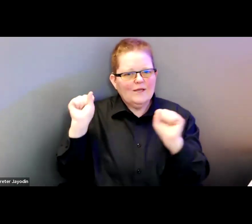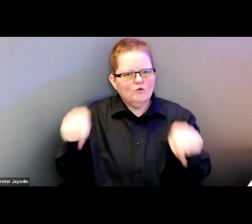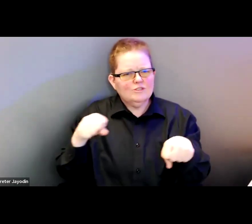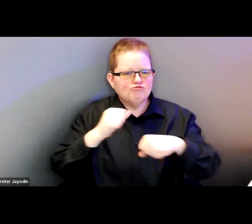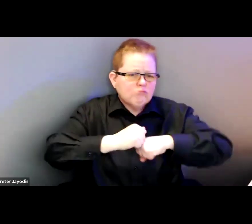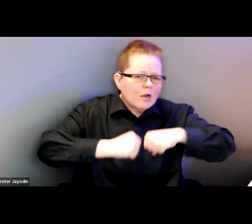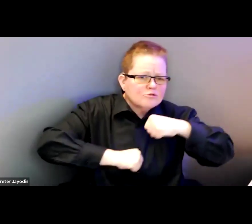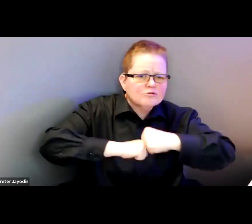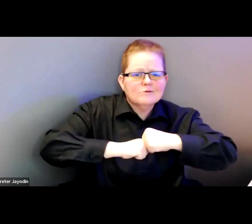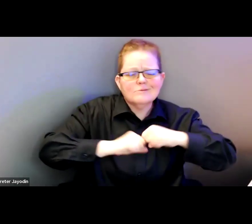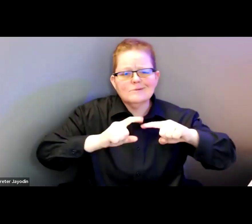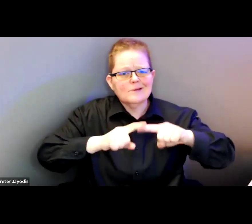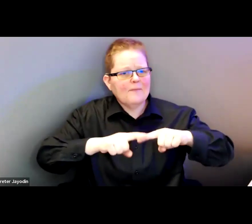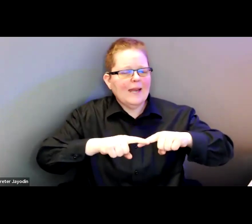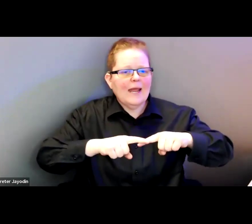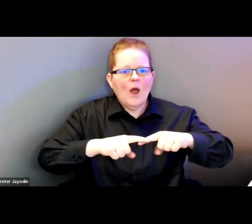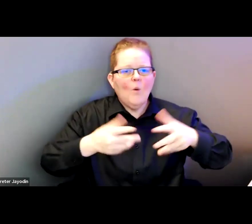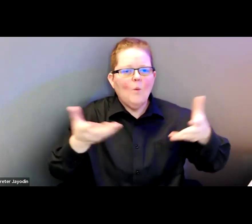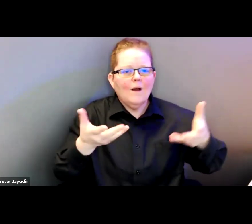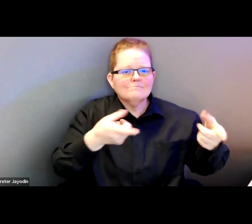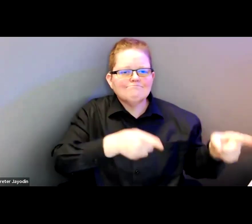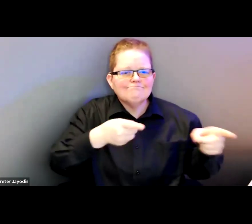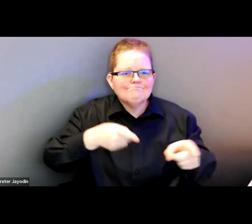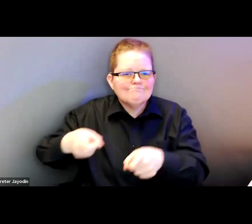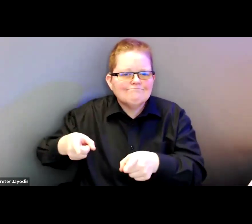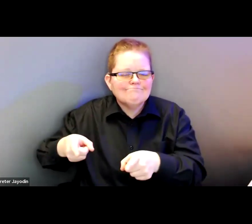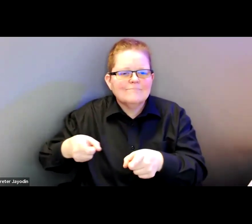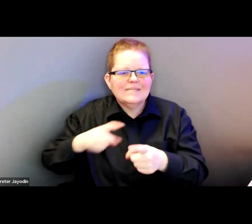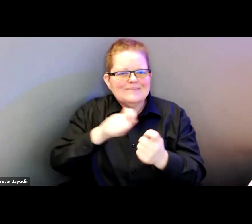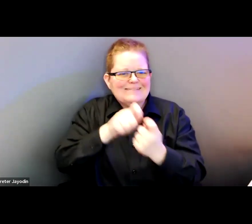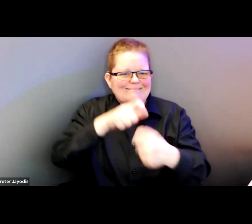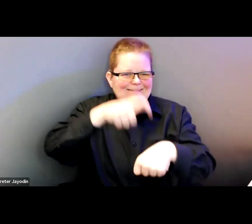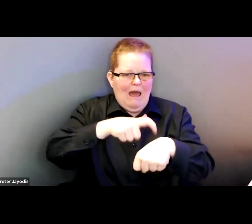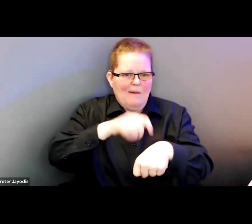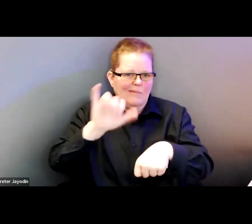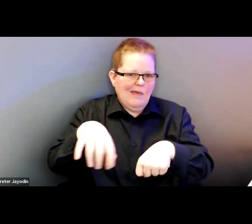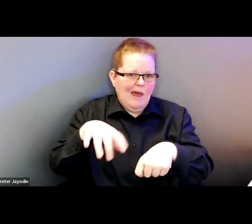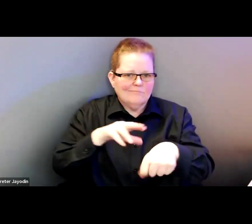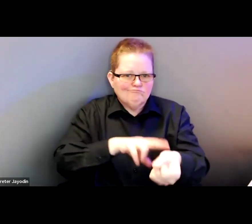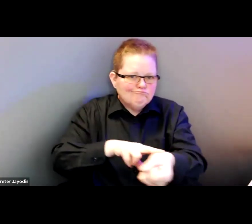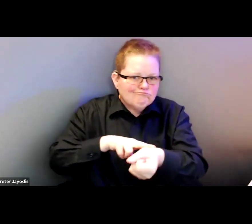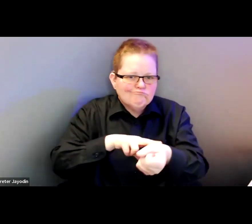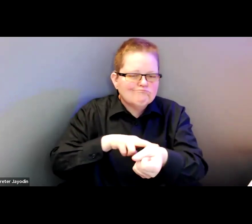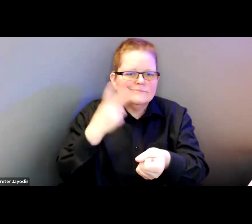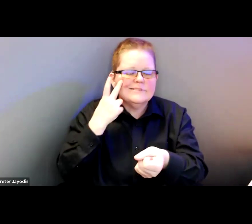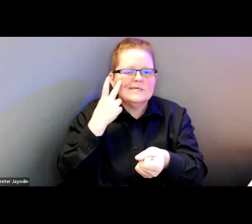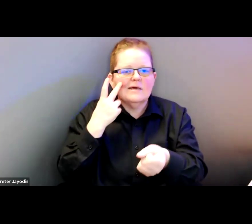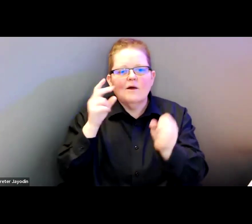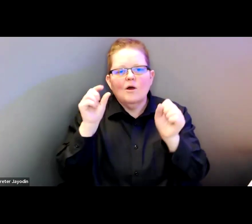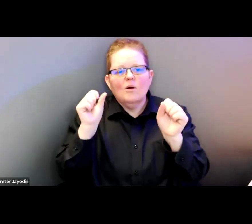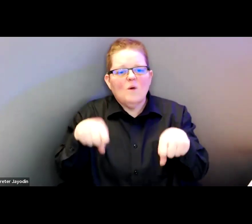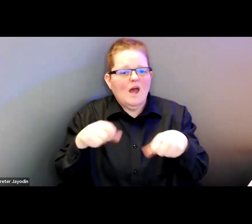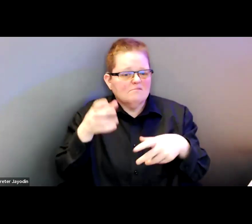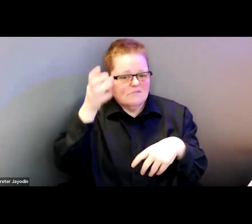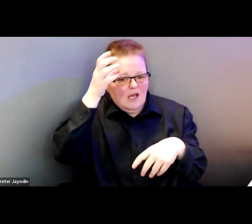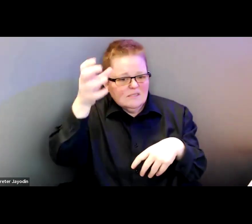depending on what's going on at the particular time. It seemed to make conceptual sense, because the